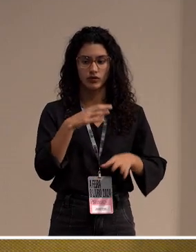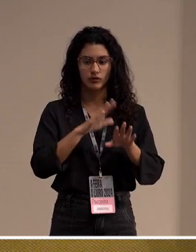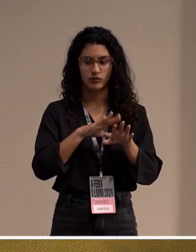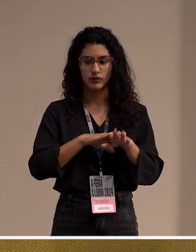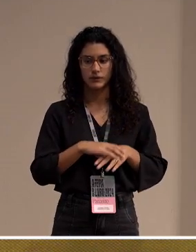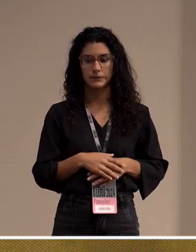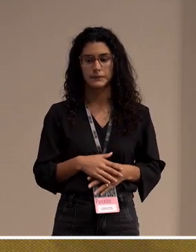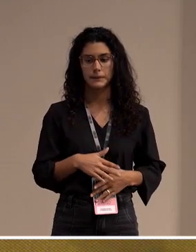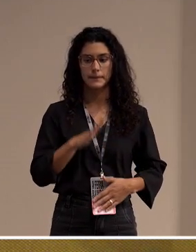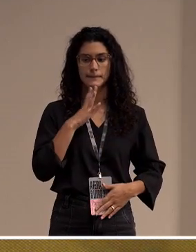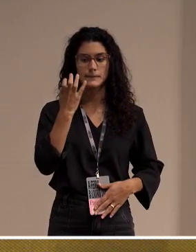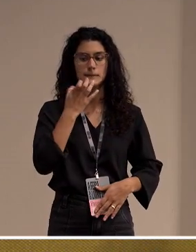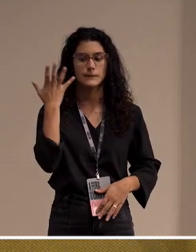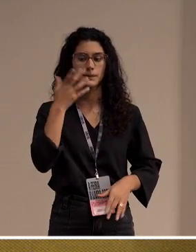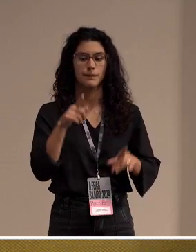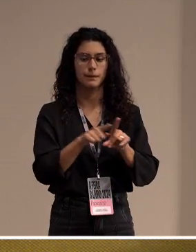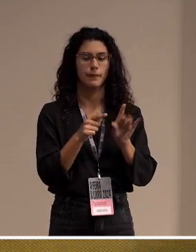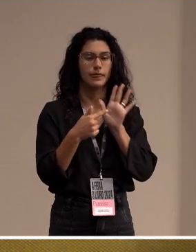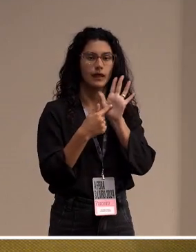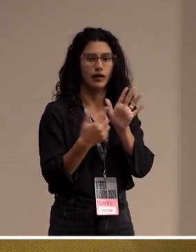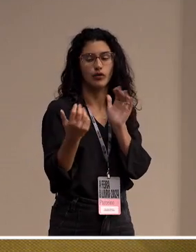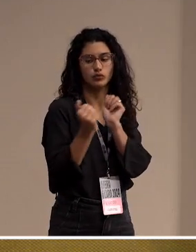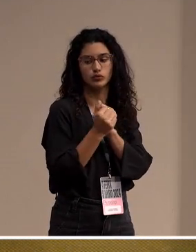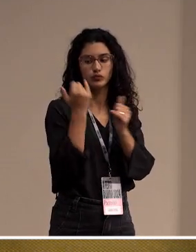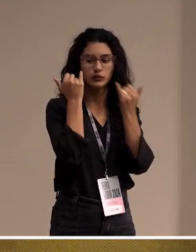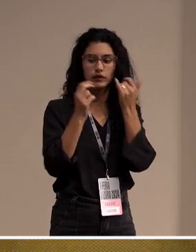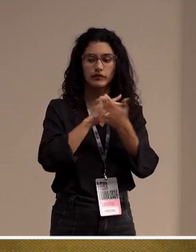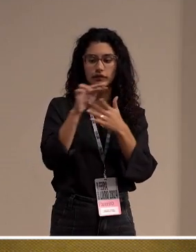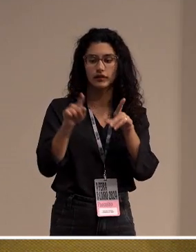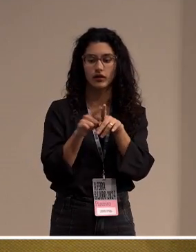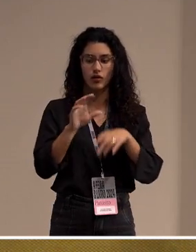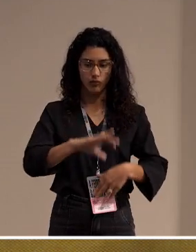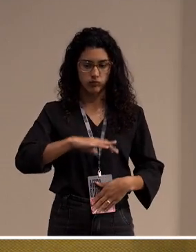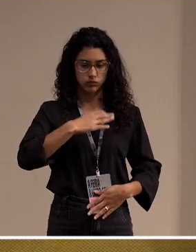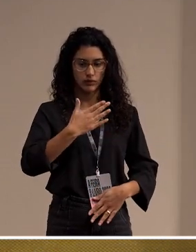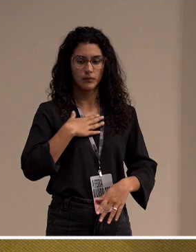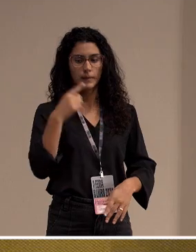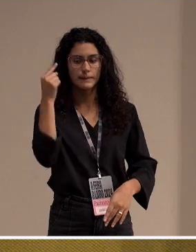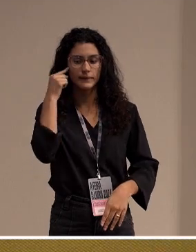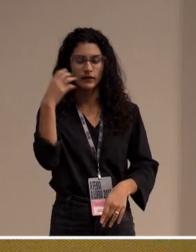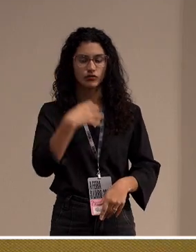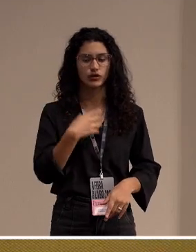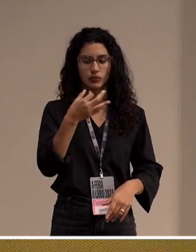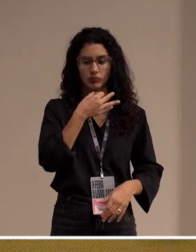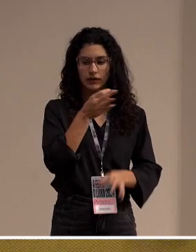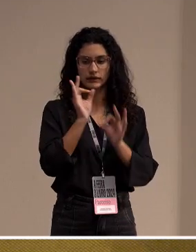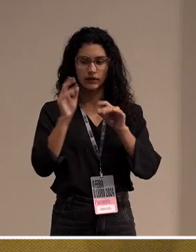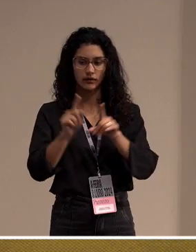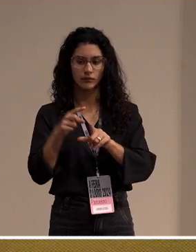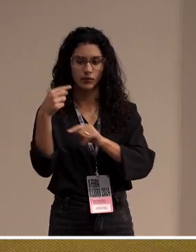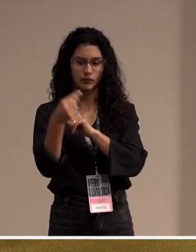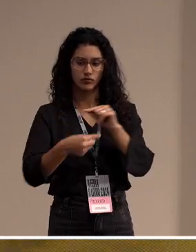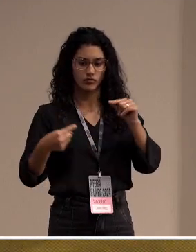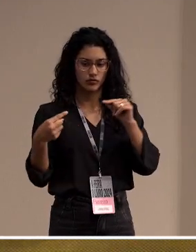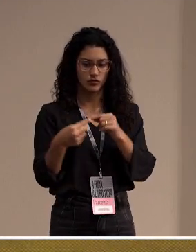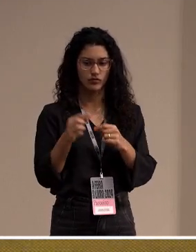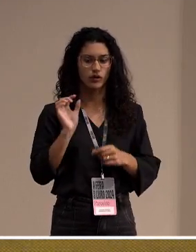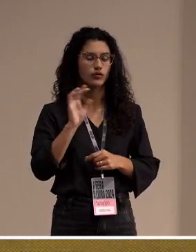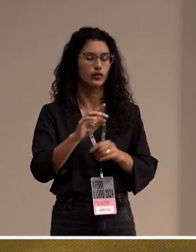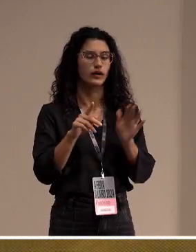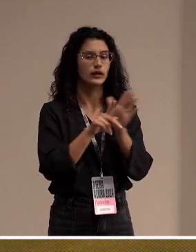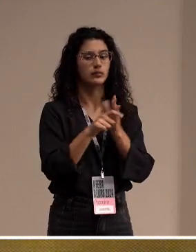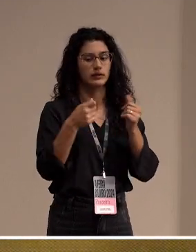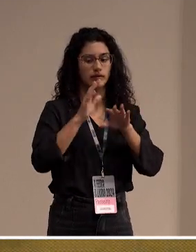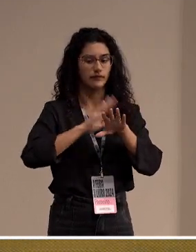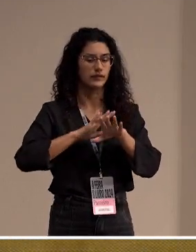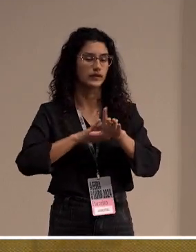I want them to give me information that will encourage me to think critically. And so that was the goal. So it's not really a matter of you should do this,